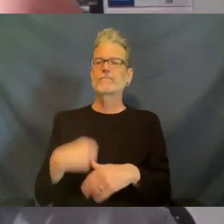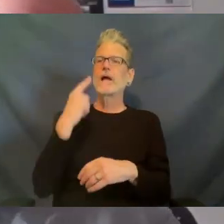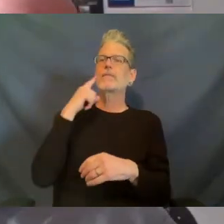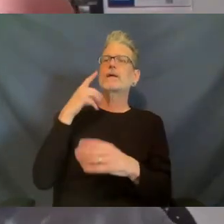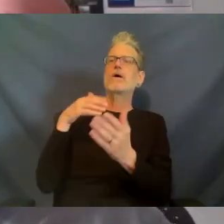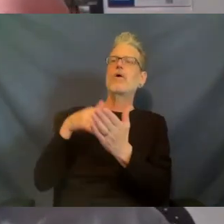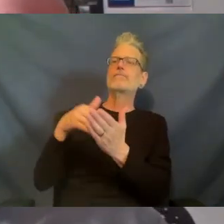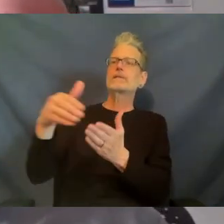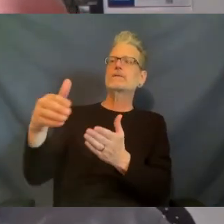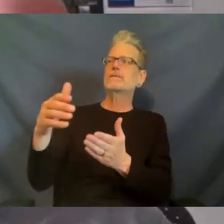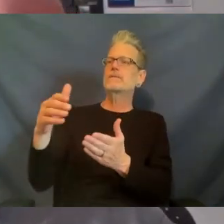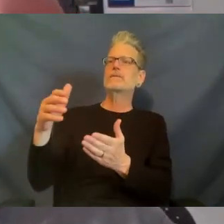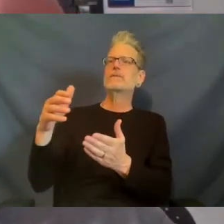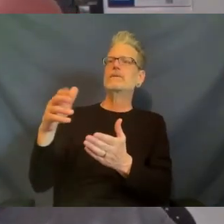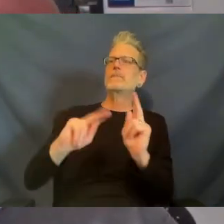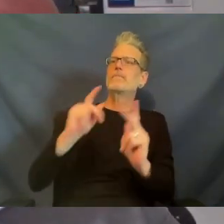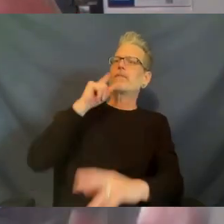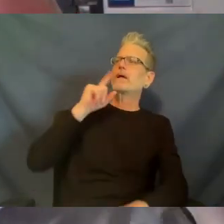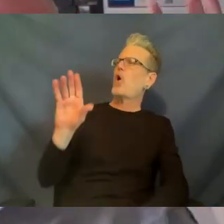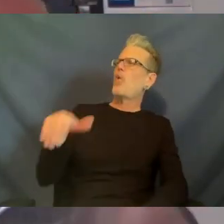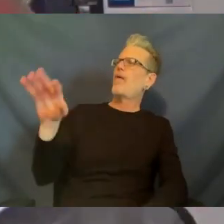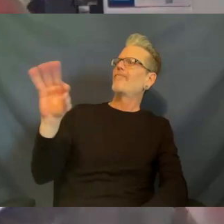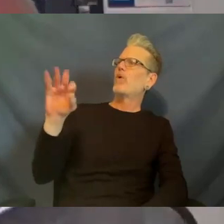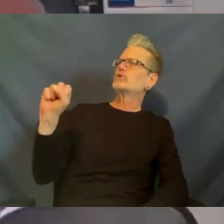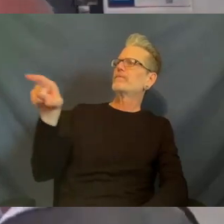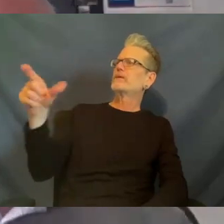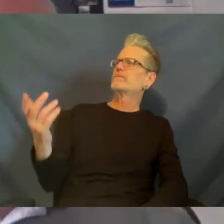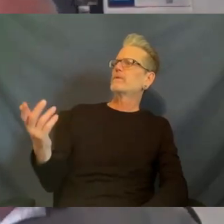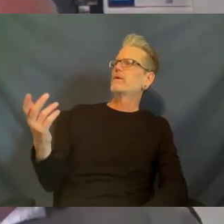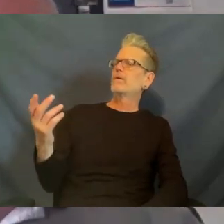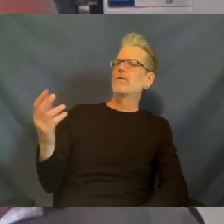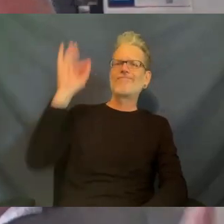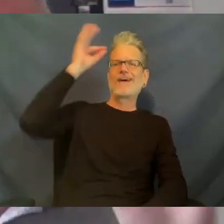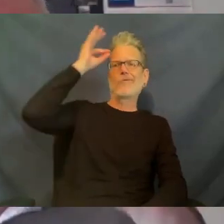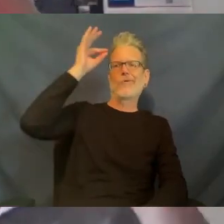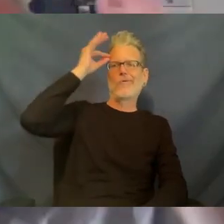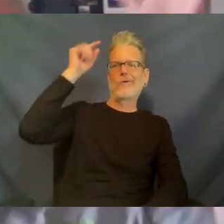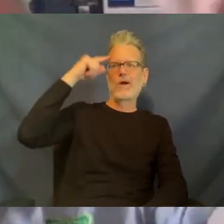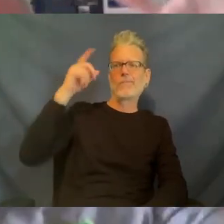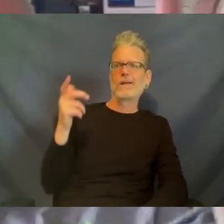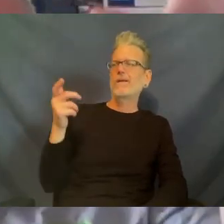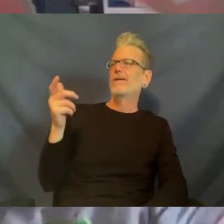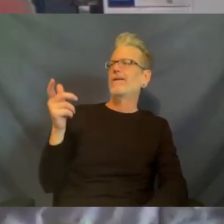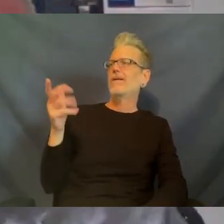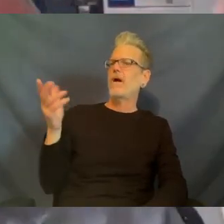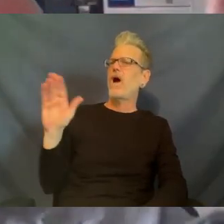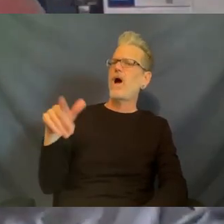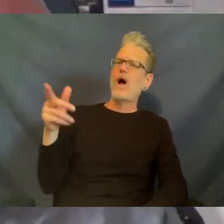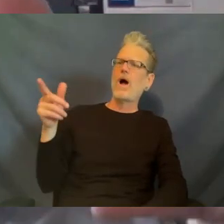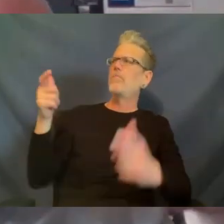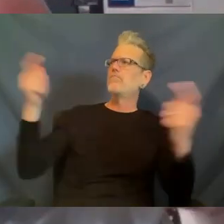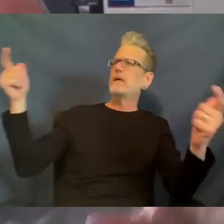sense of the Forest Service as being or the federal government generally as being this big